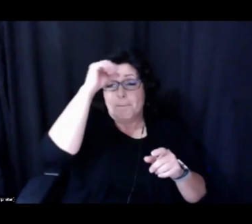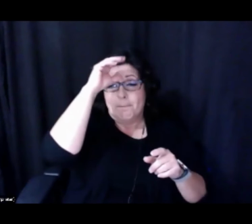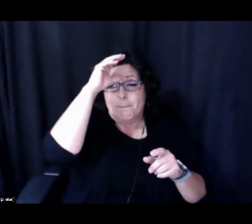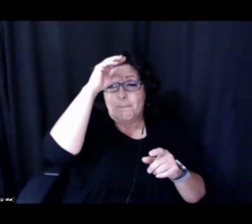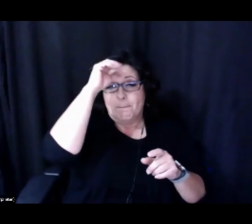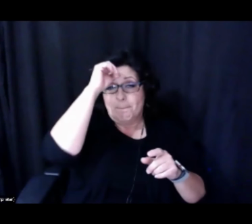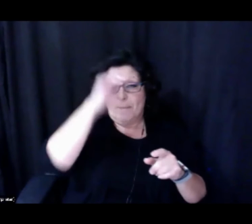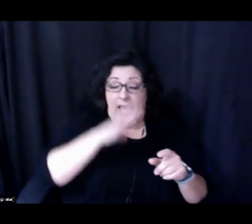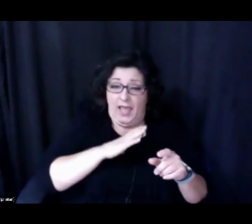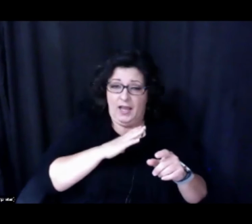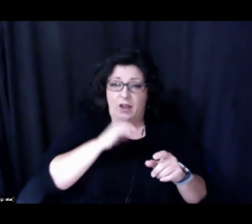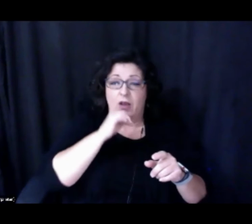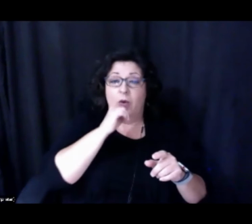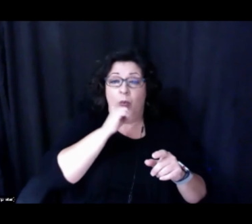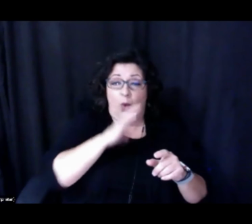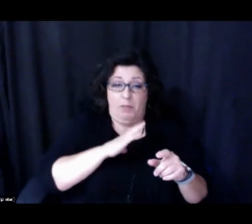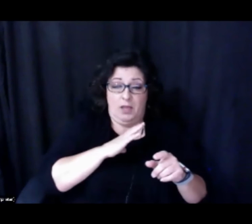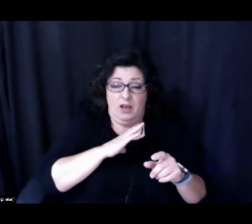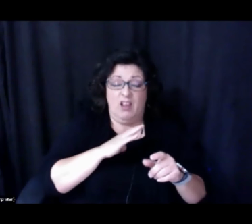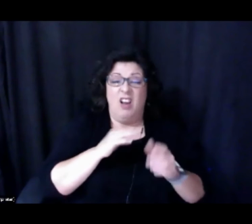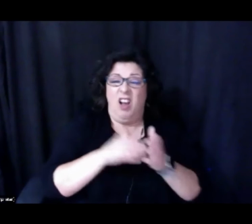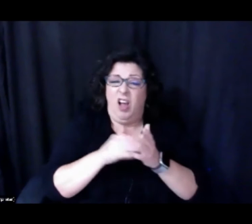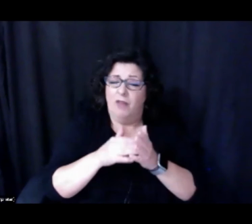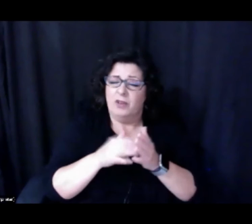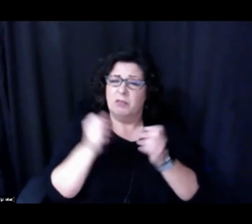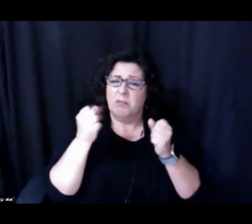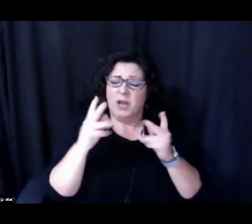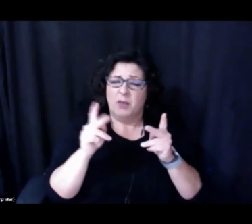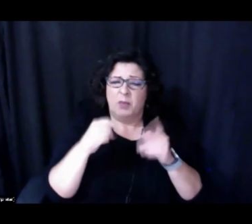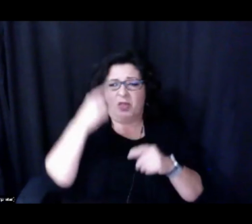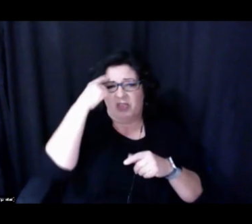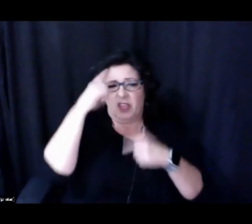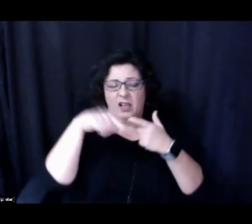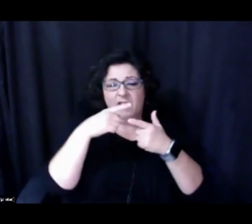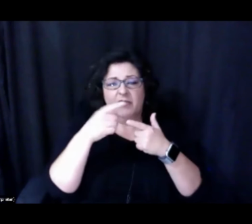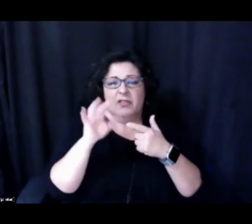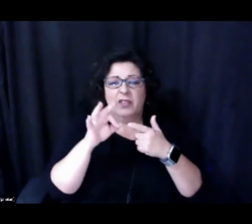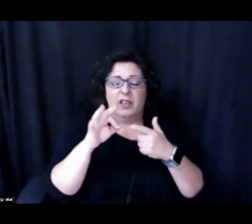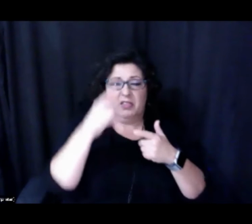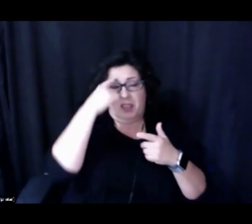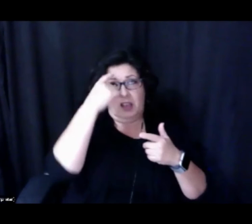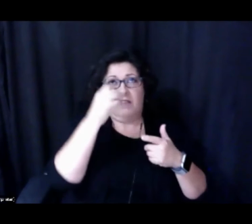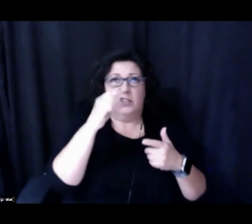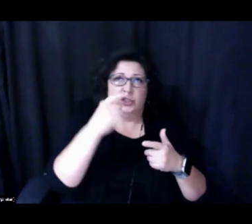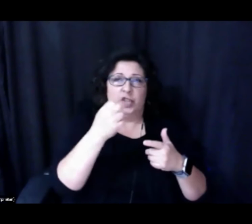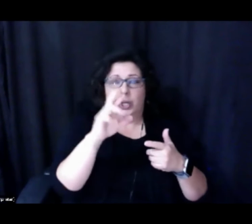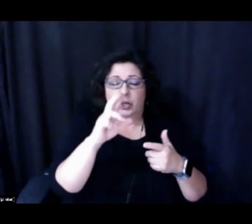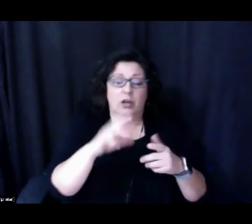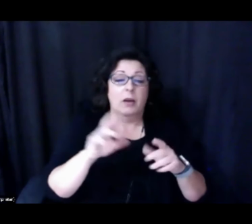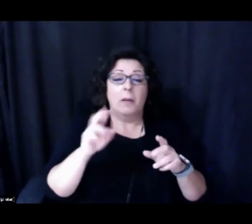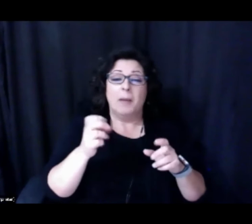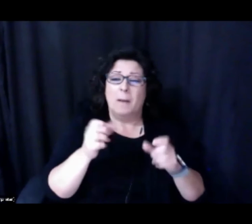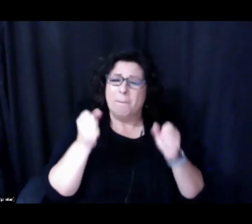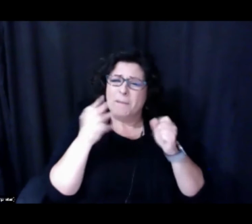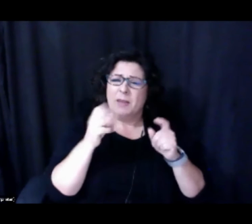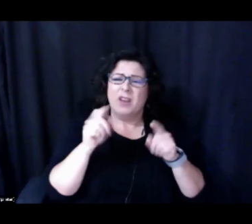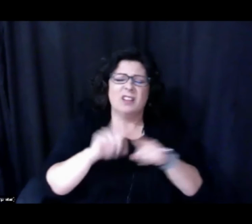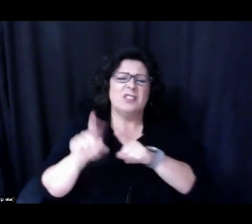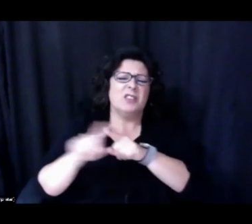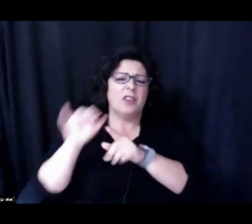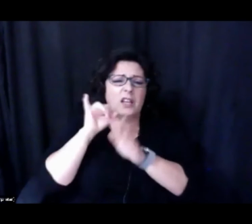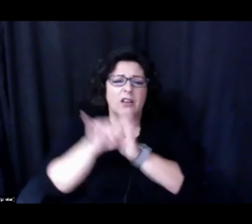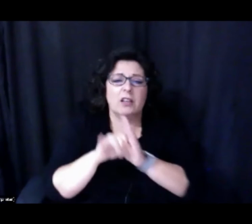right? Those are often what many folks will think of when they think of gender. But there's many other identities. So